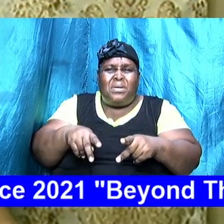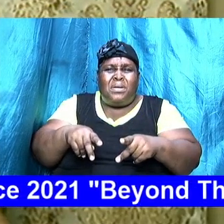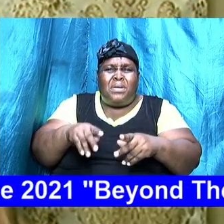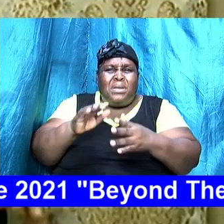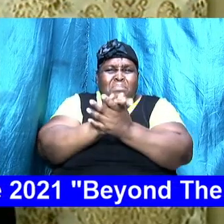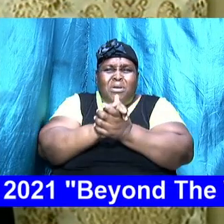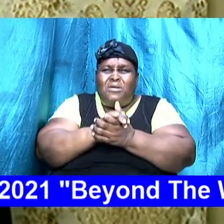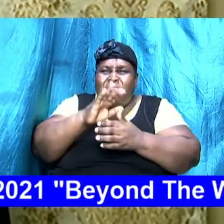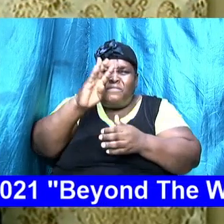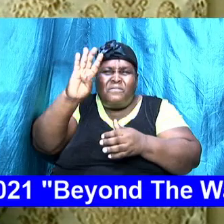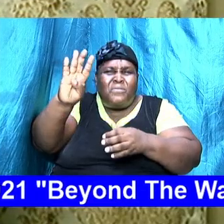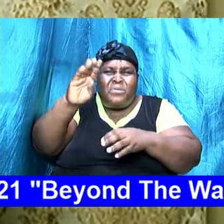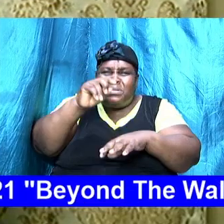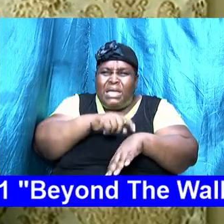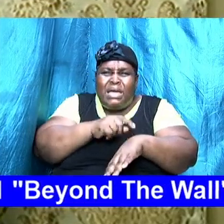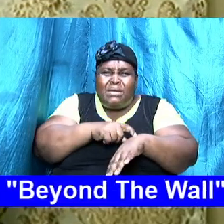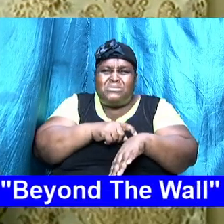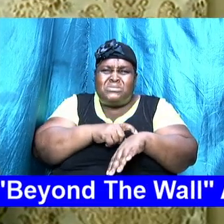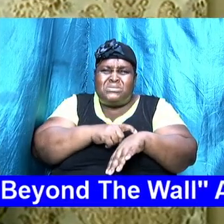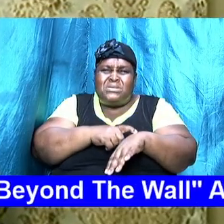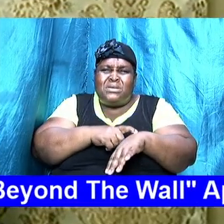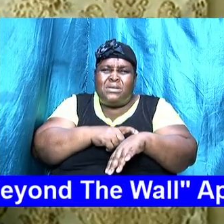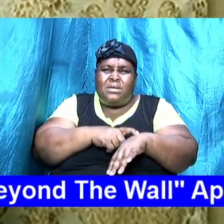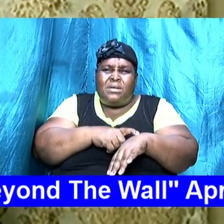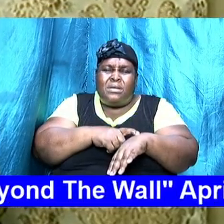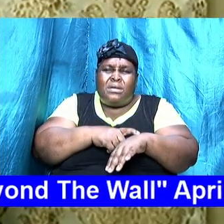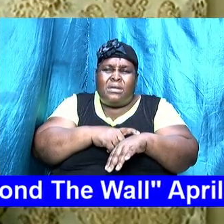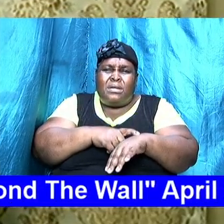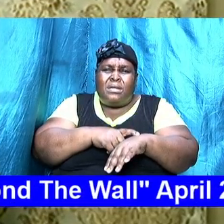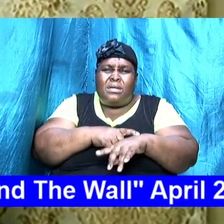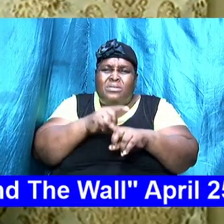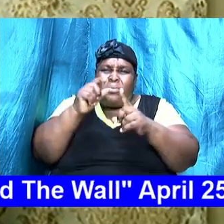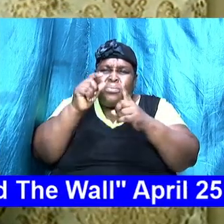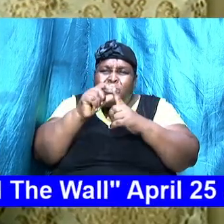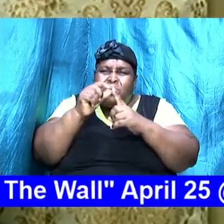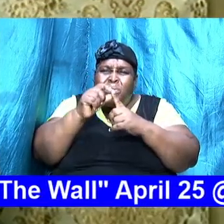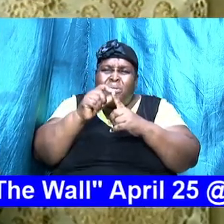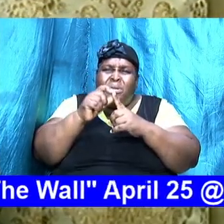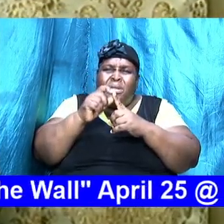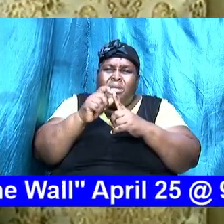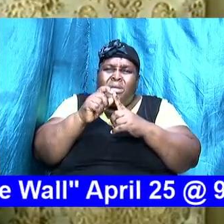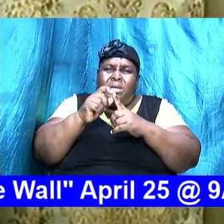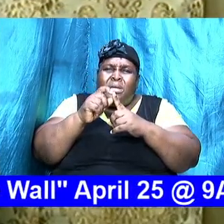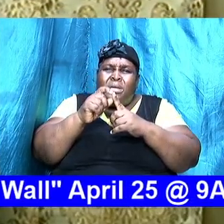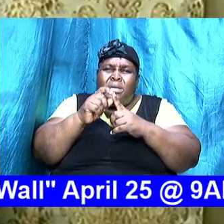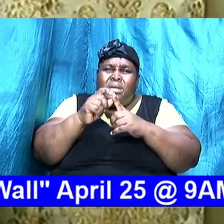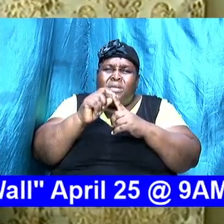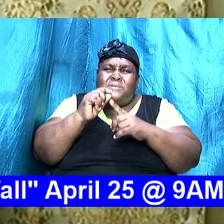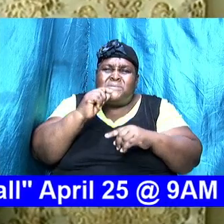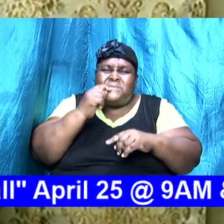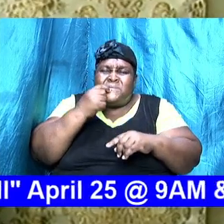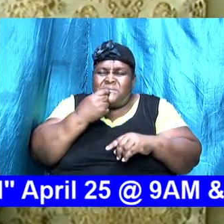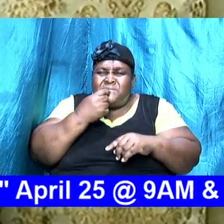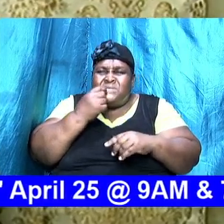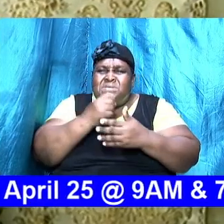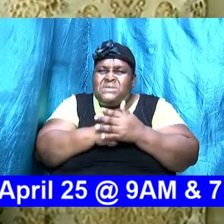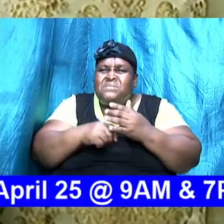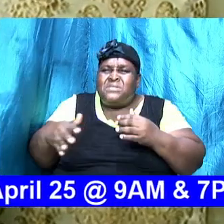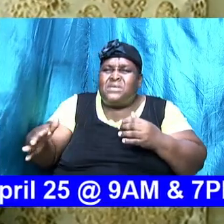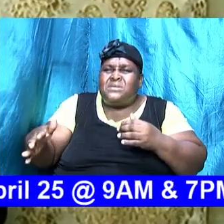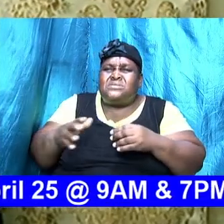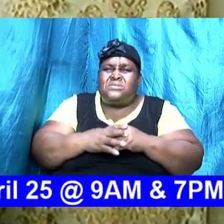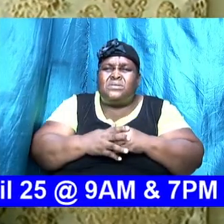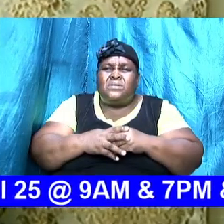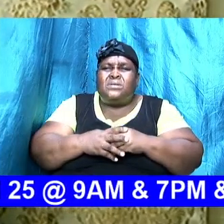And then the word that tells us to walk a certain way and do it a certain way and suffer certain things because it will come out. We